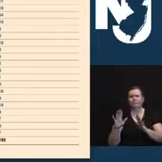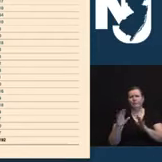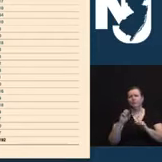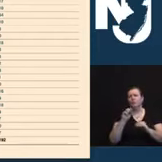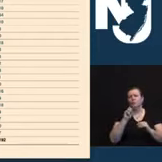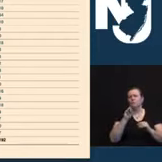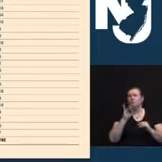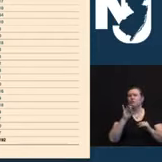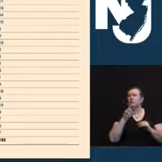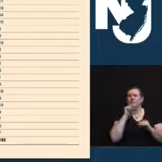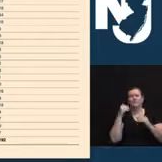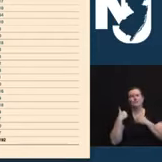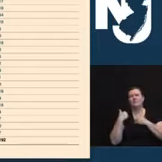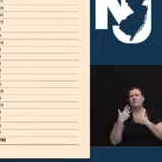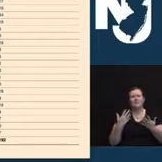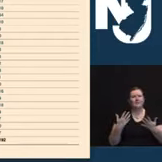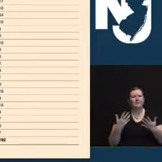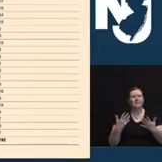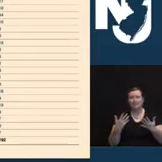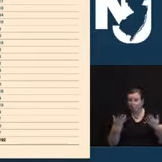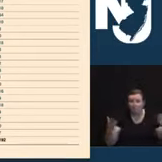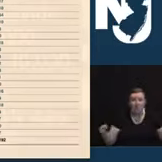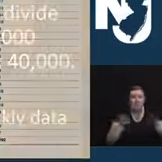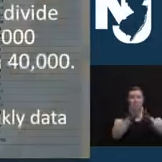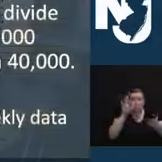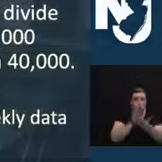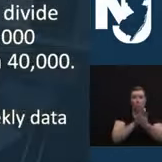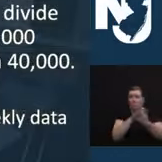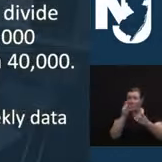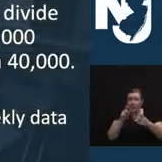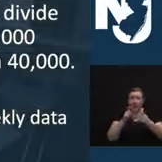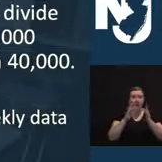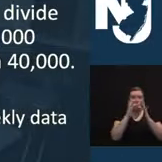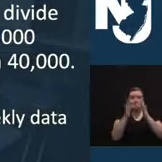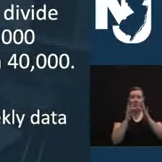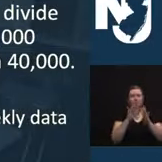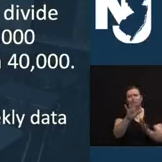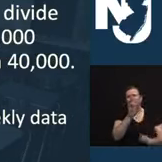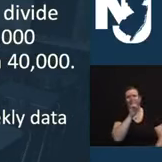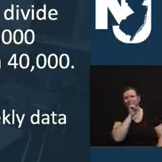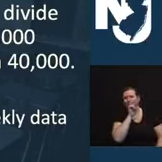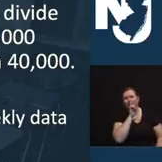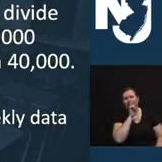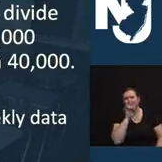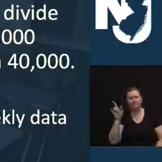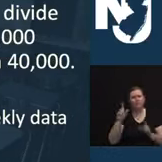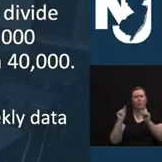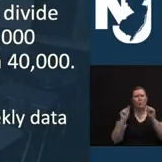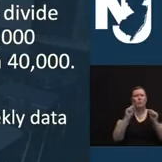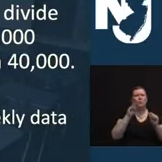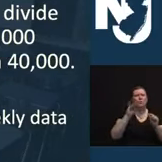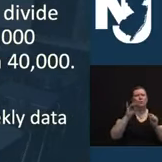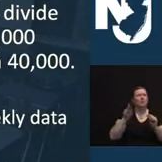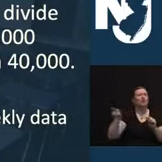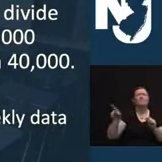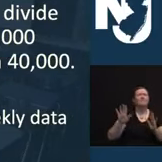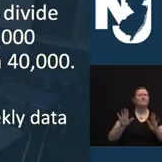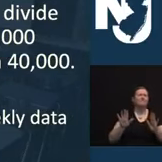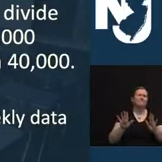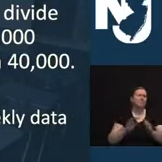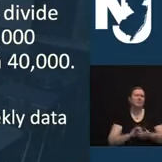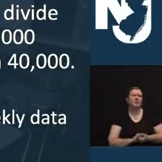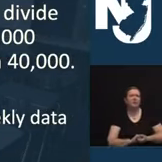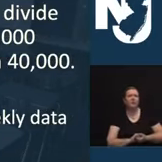closing our schools. Today, staying with Ed, the Department of Education also will be putting online its